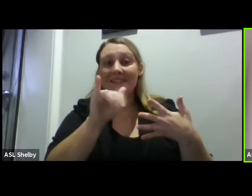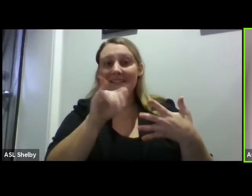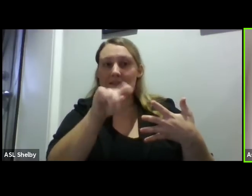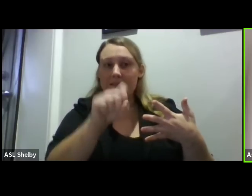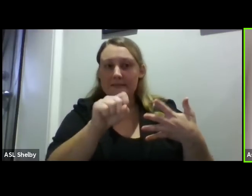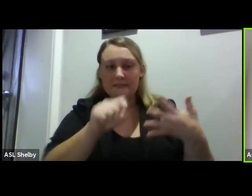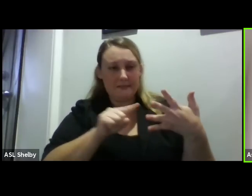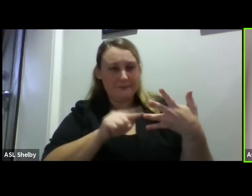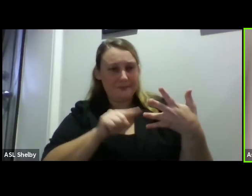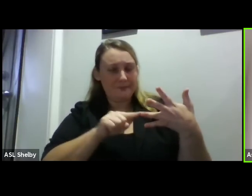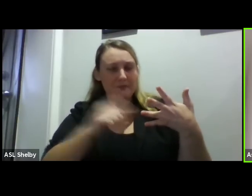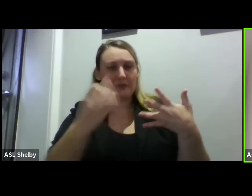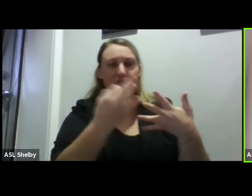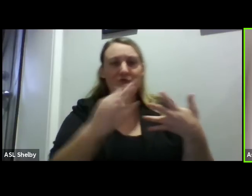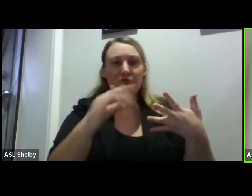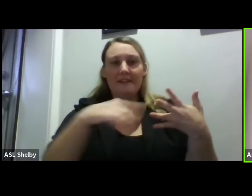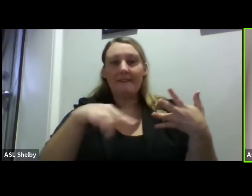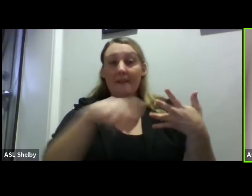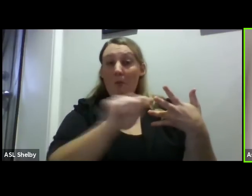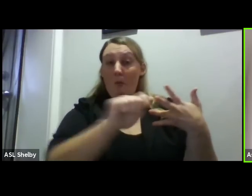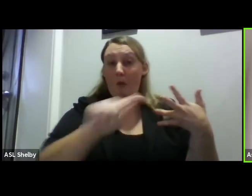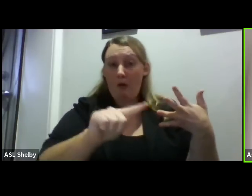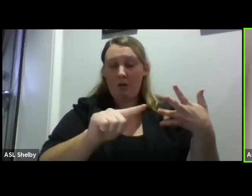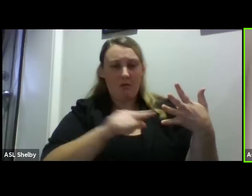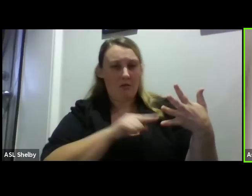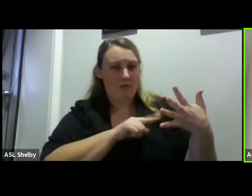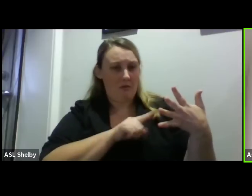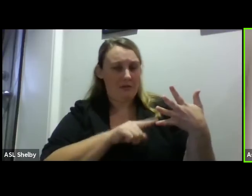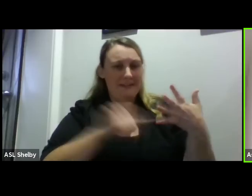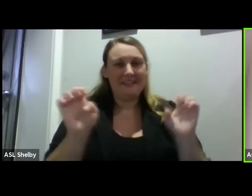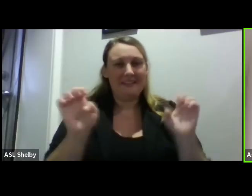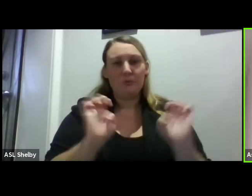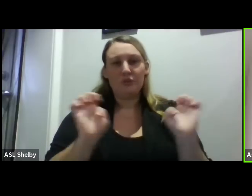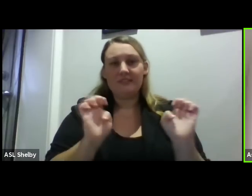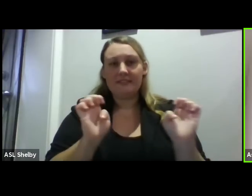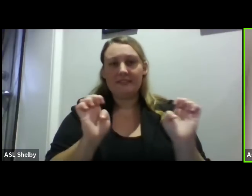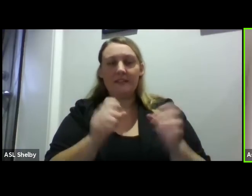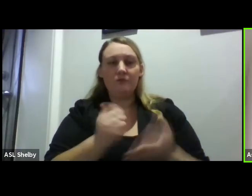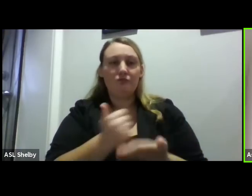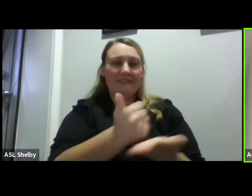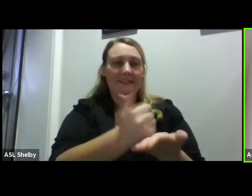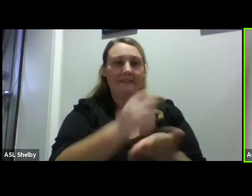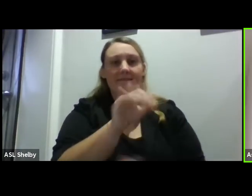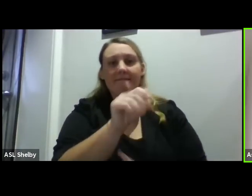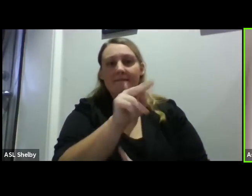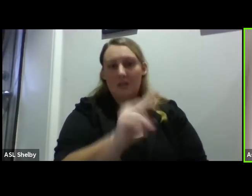the Emergency Release Fund, and Interborough Funeral.